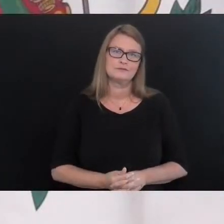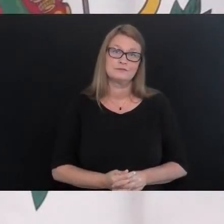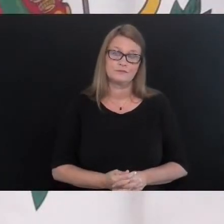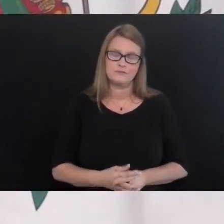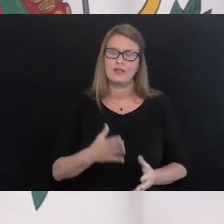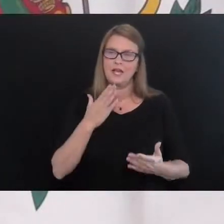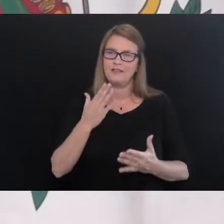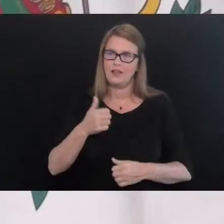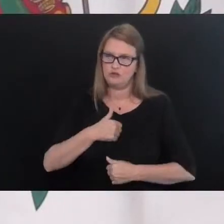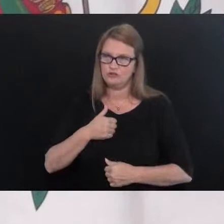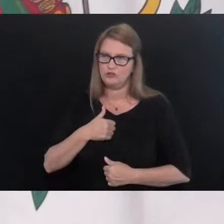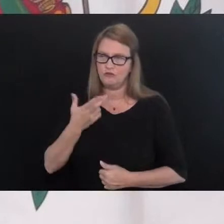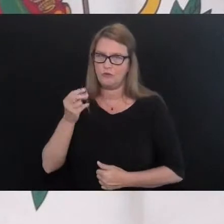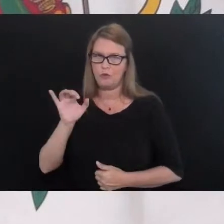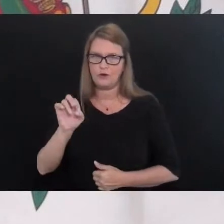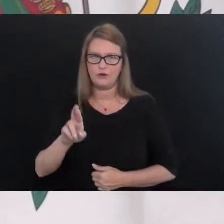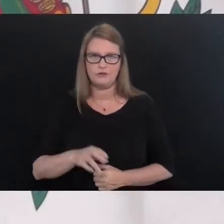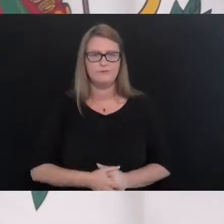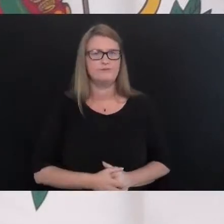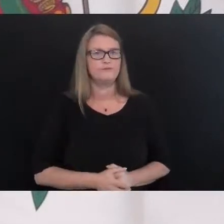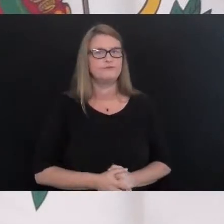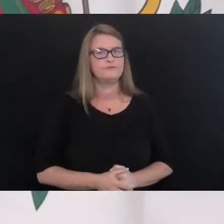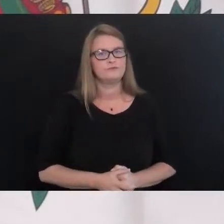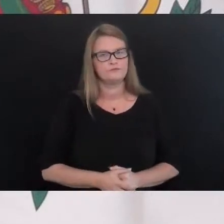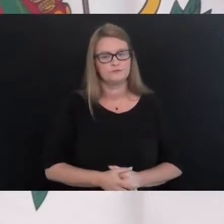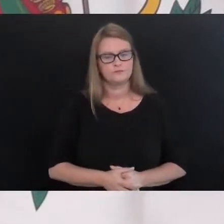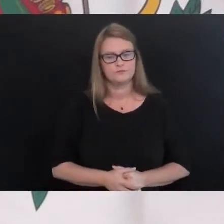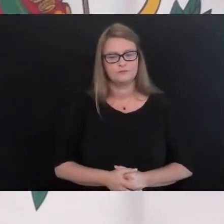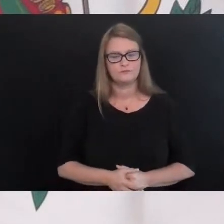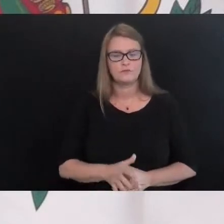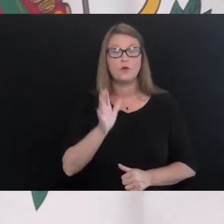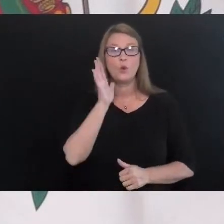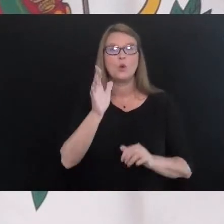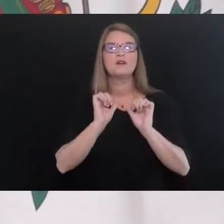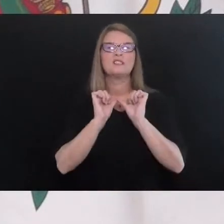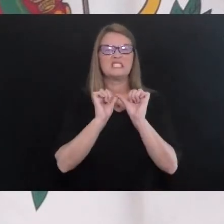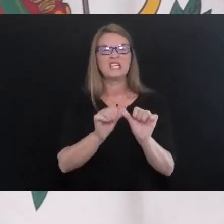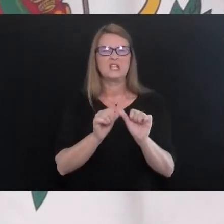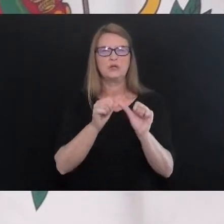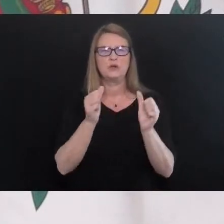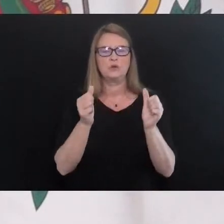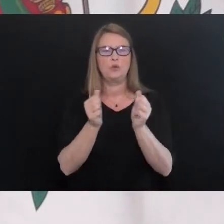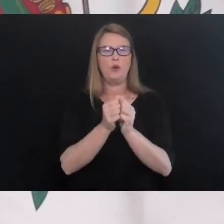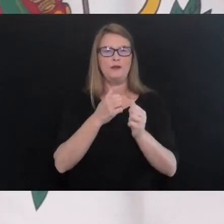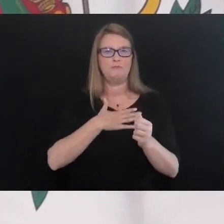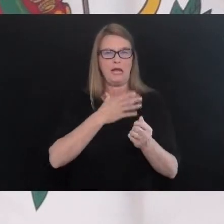Thank you, General. I guess I'm going to continue on with,